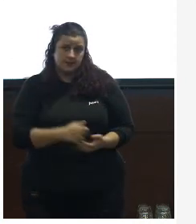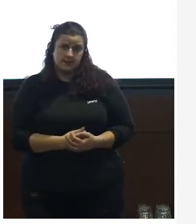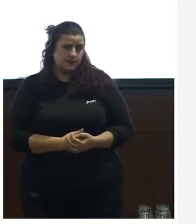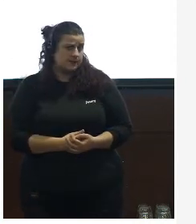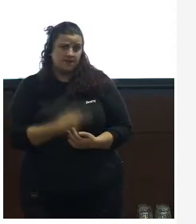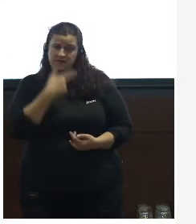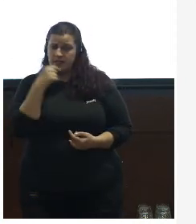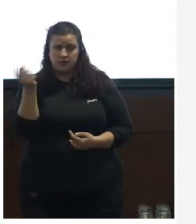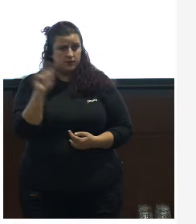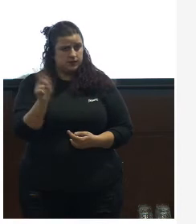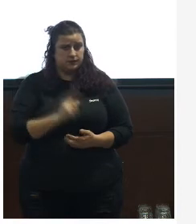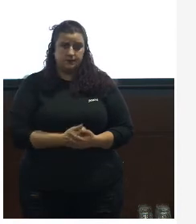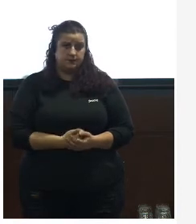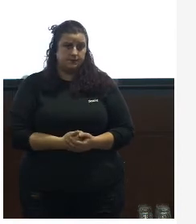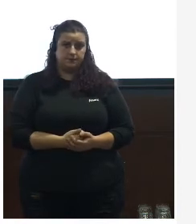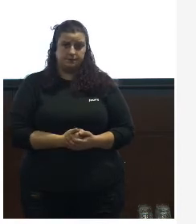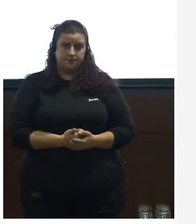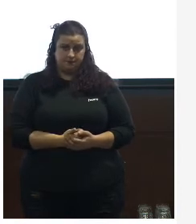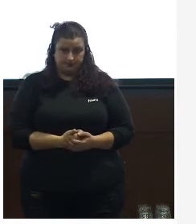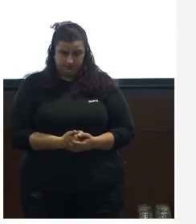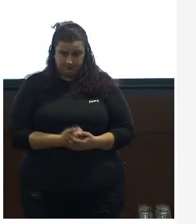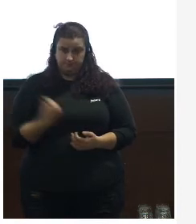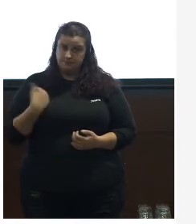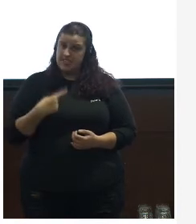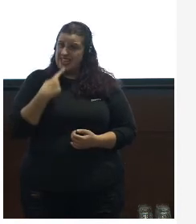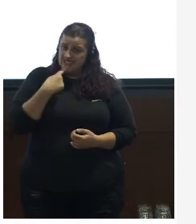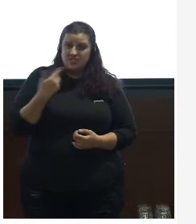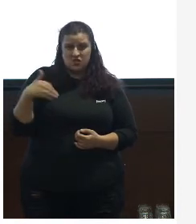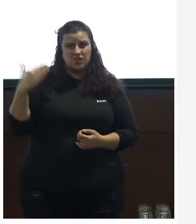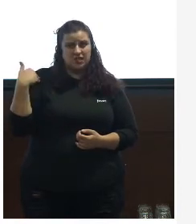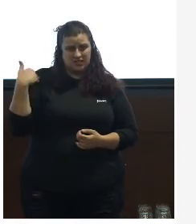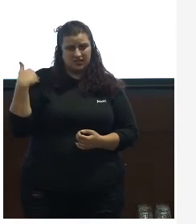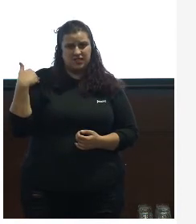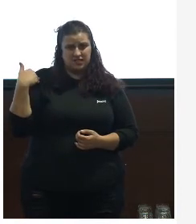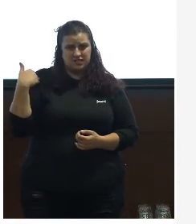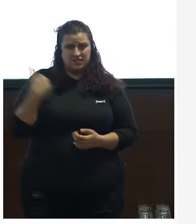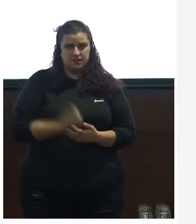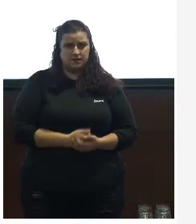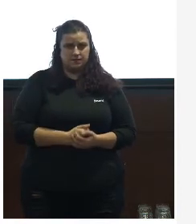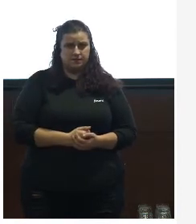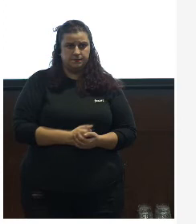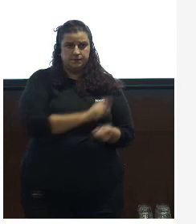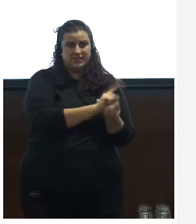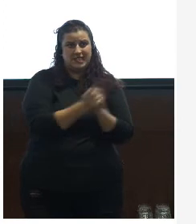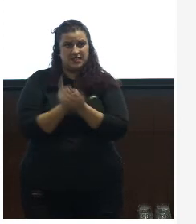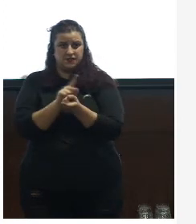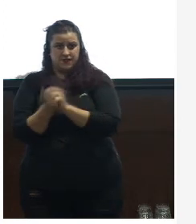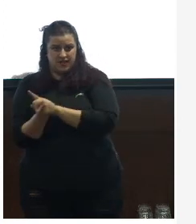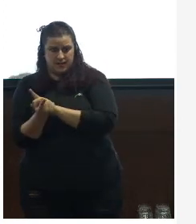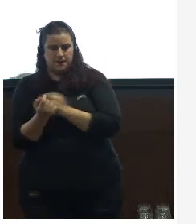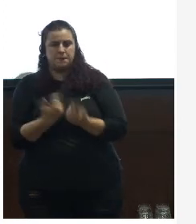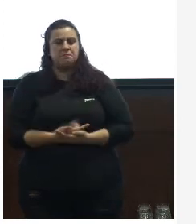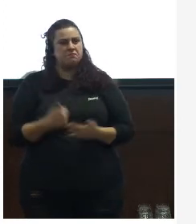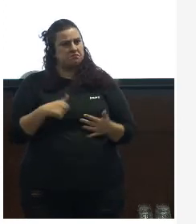Then, we already mentioned this before, transfers. It still amazes me that there